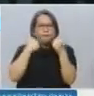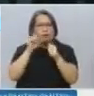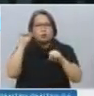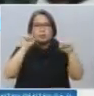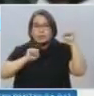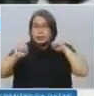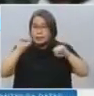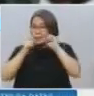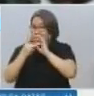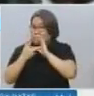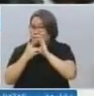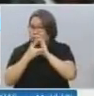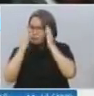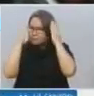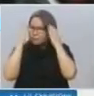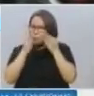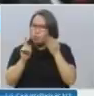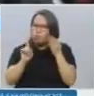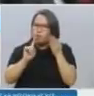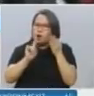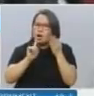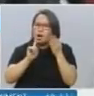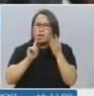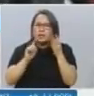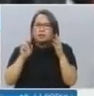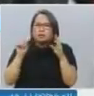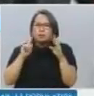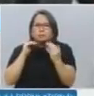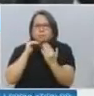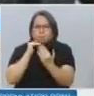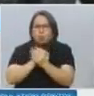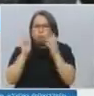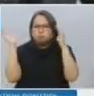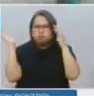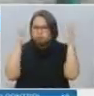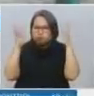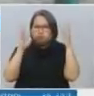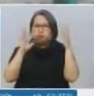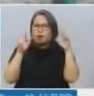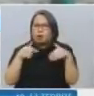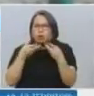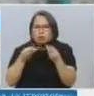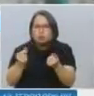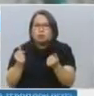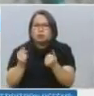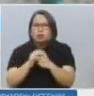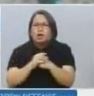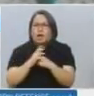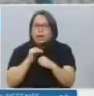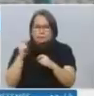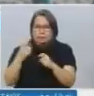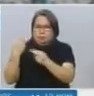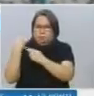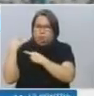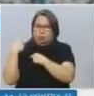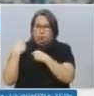science-based approach, and full-time focus on natural hazards and disasters, and the wherewithal to take